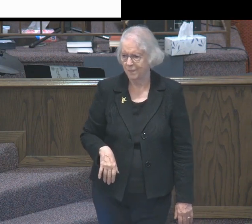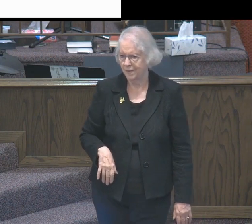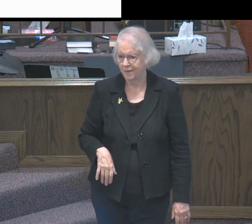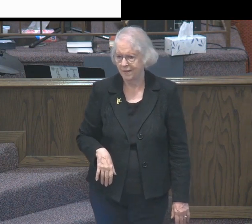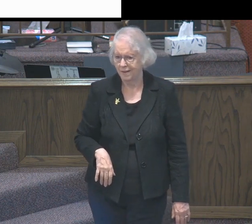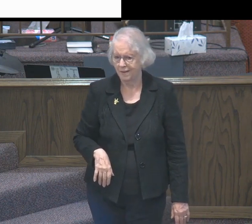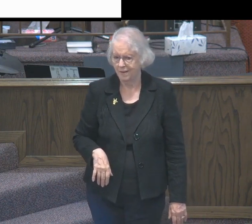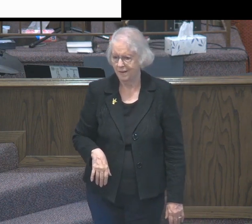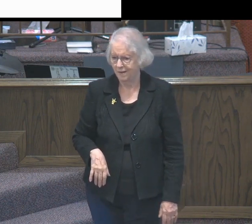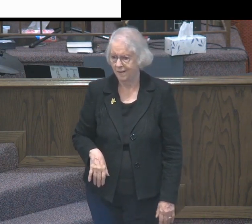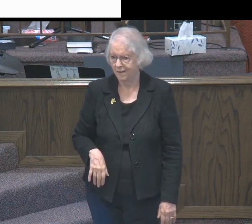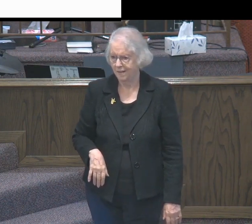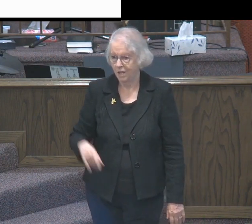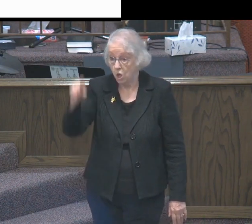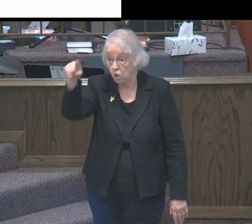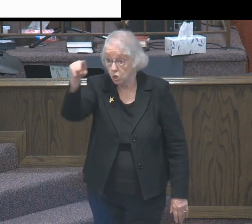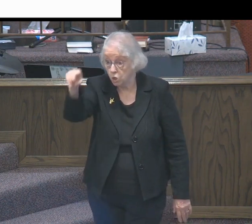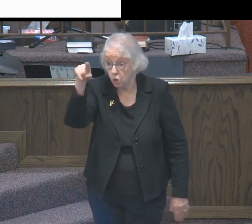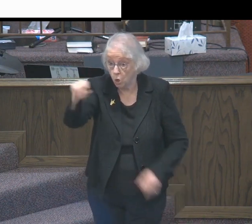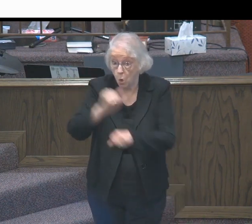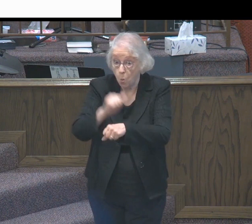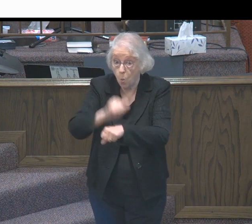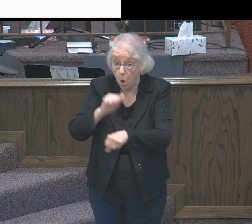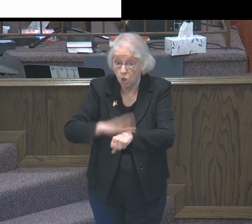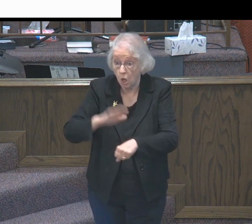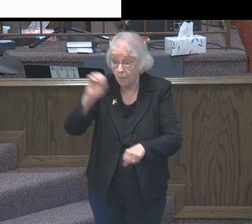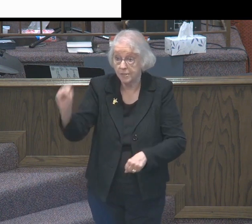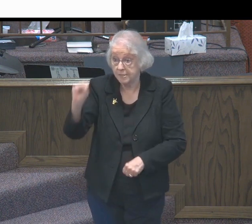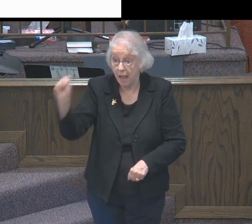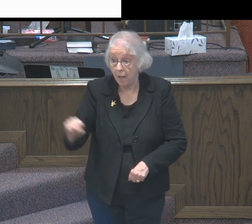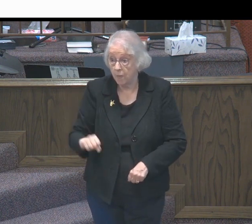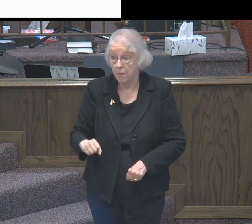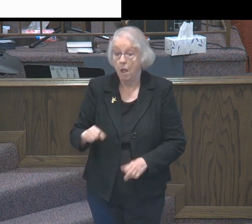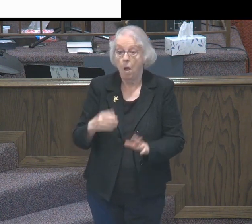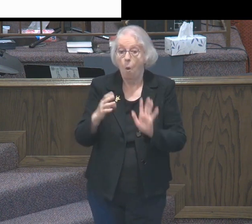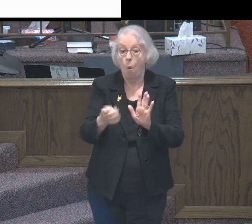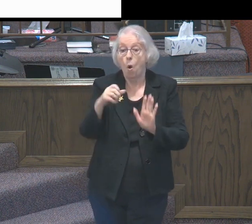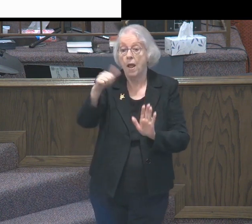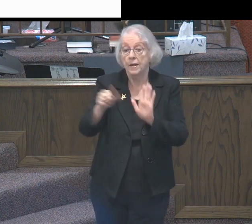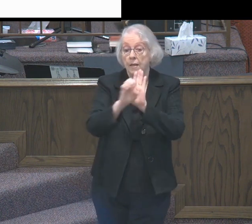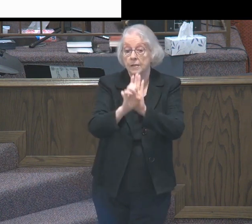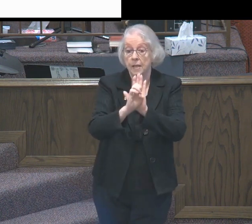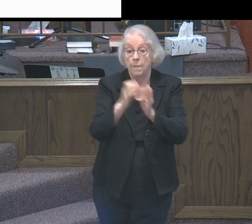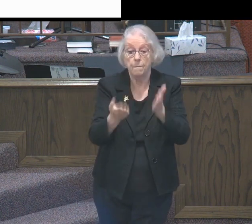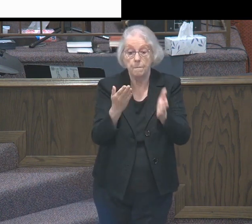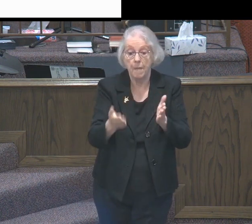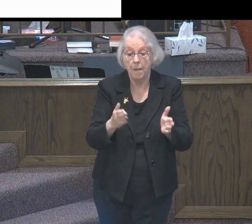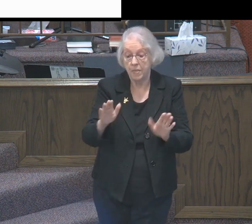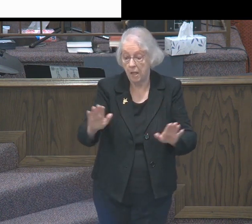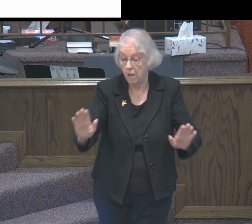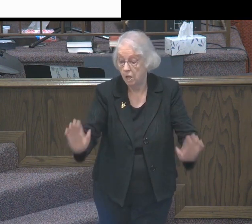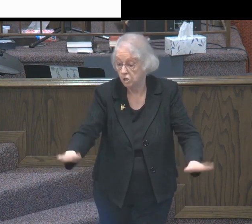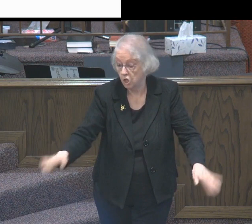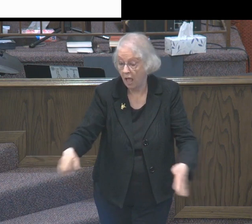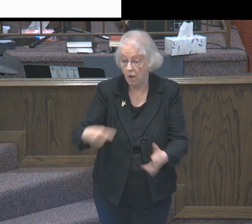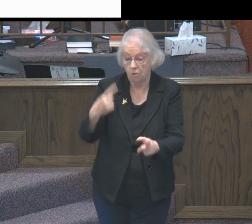If that child cut their finger this afternoon, playing in the dirt, all right, after they ate